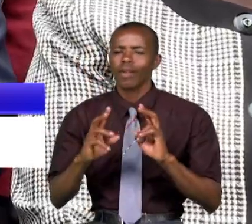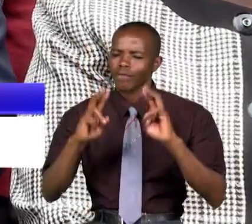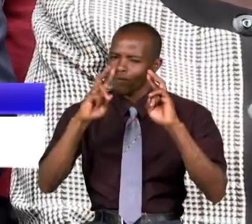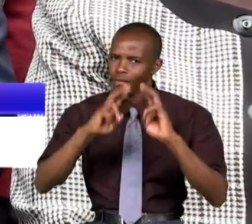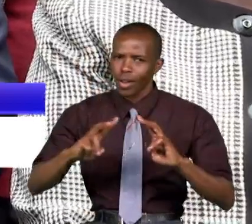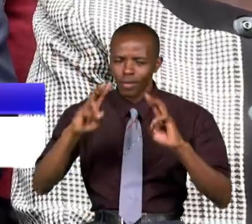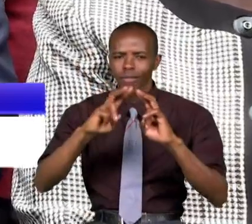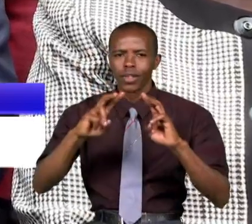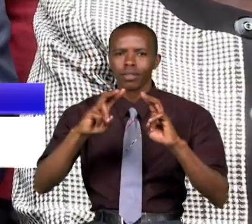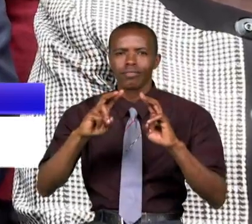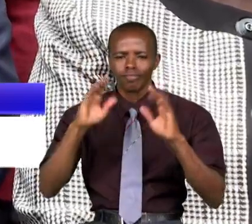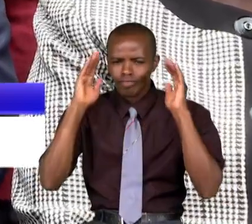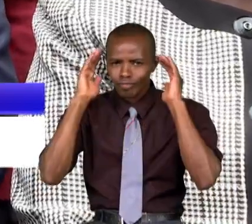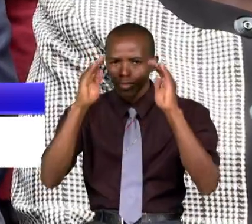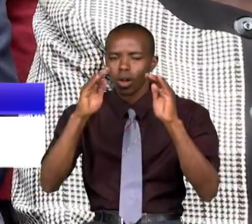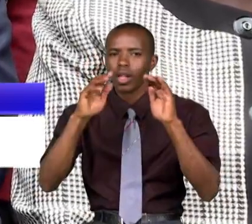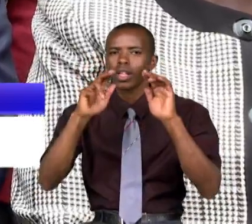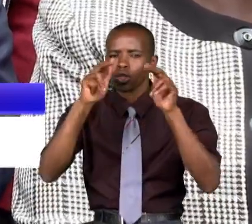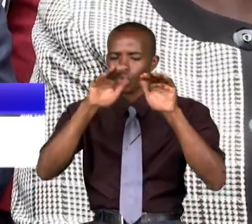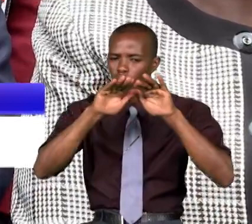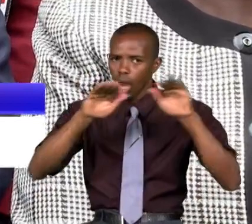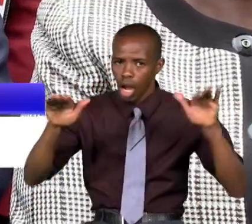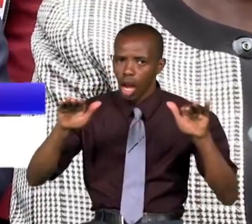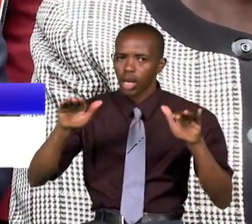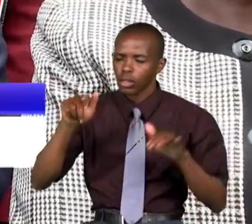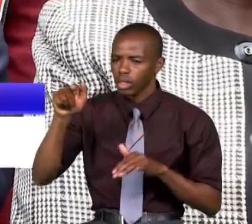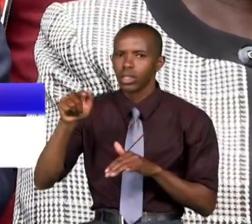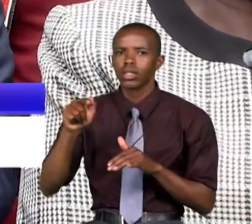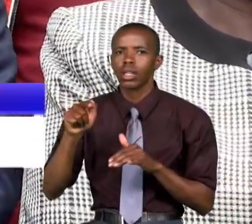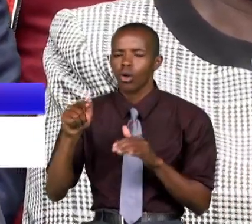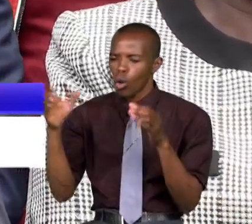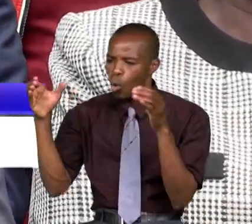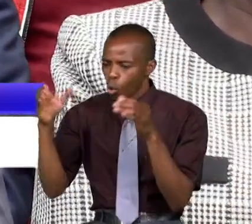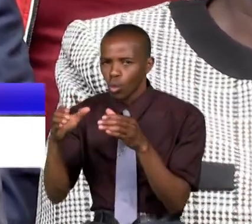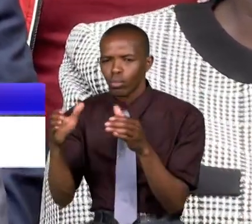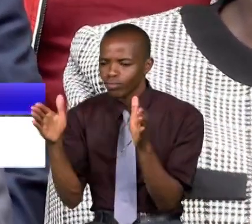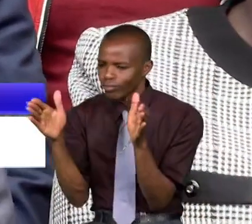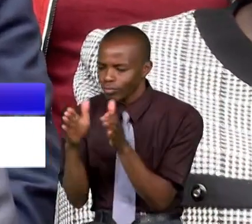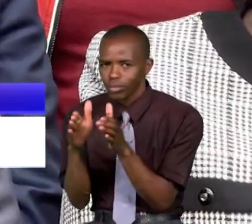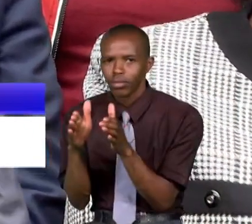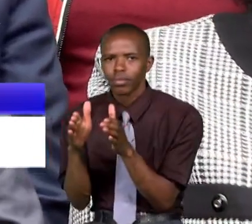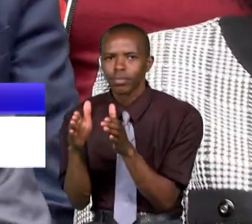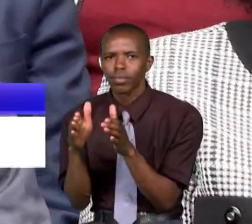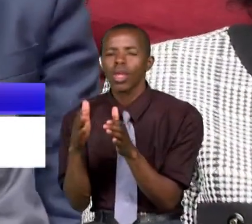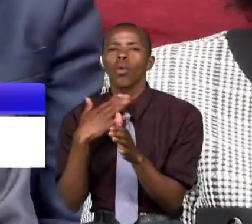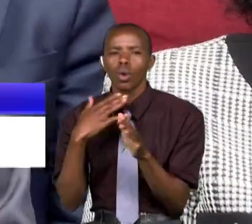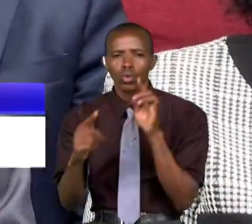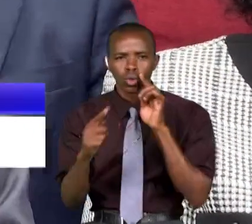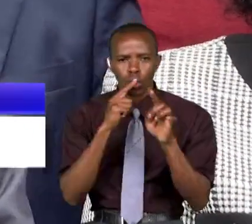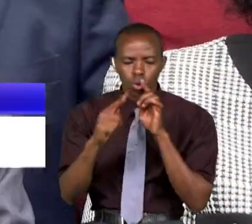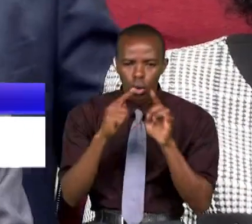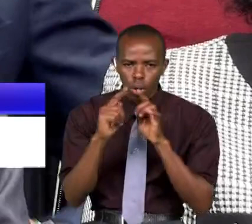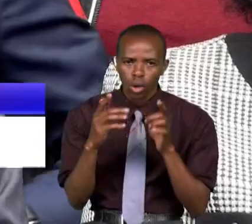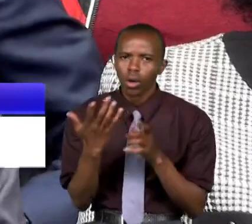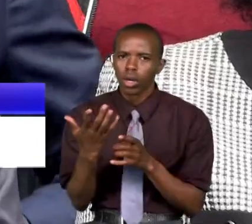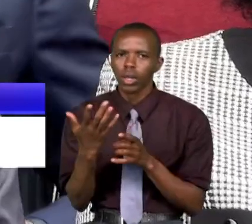very, very passionate about land matters. Remember, he comes from a minority, and any time he stood to talk or pursued anything, it